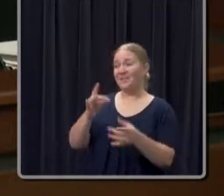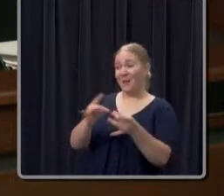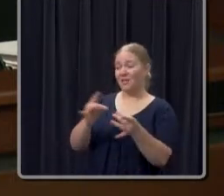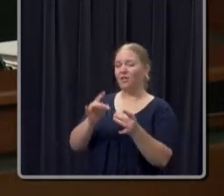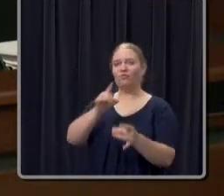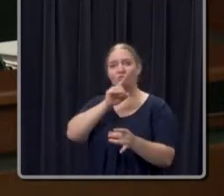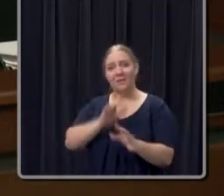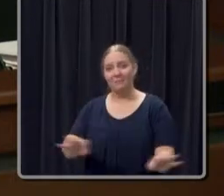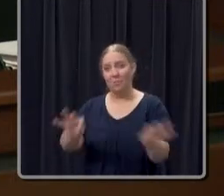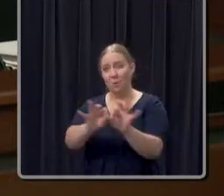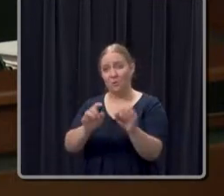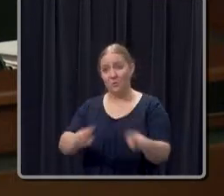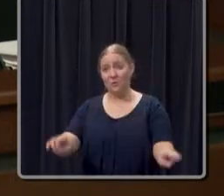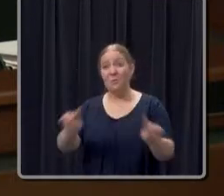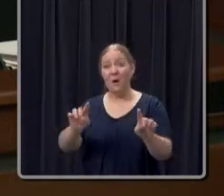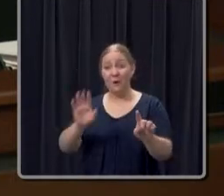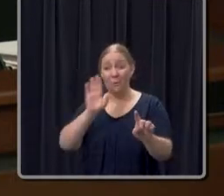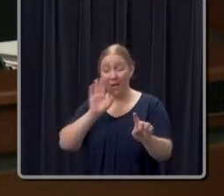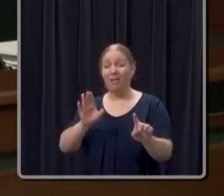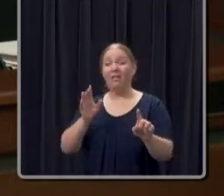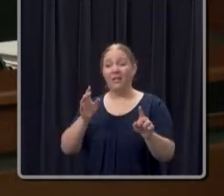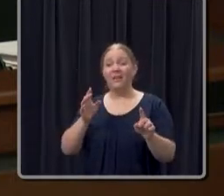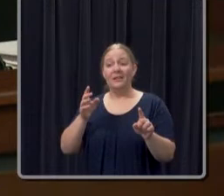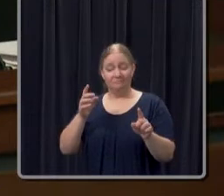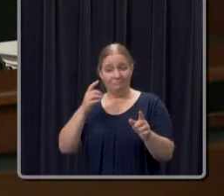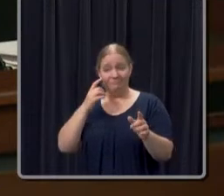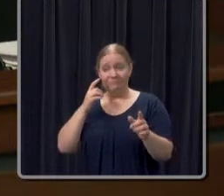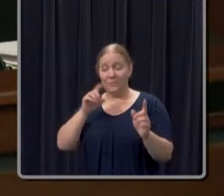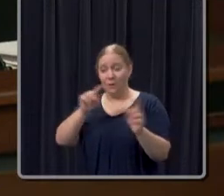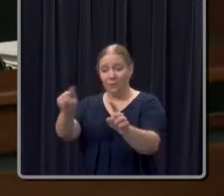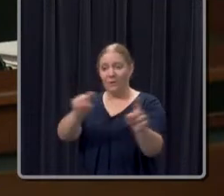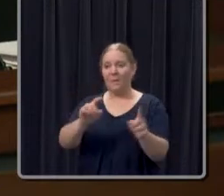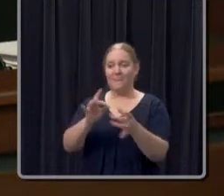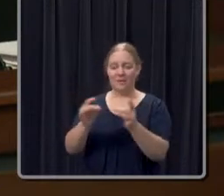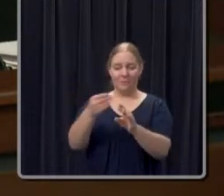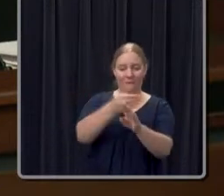it's really important that you get there. I mentioned earlier teacher conferences.